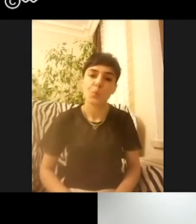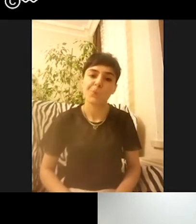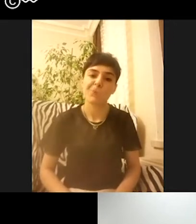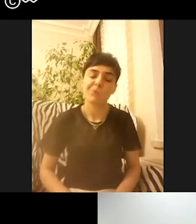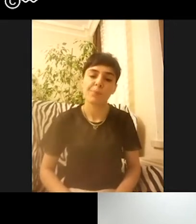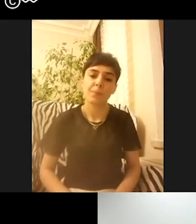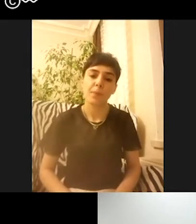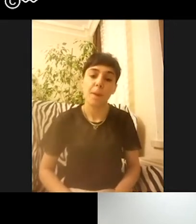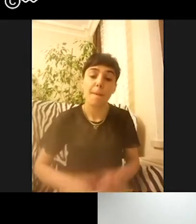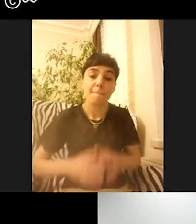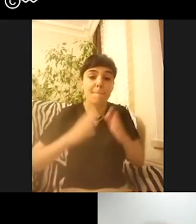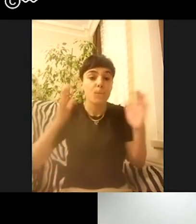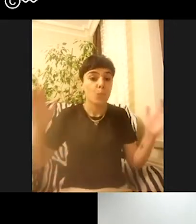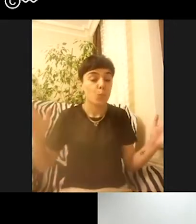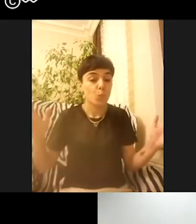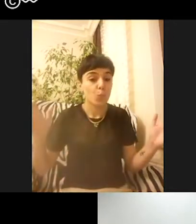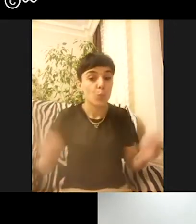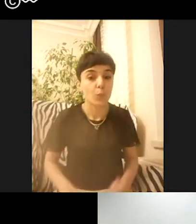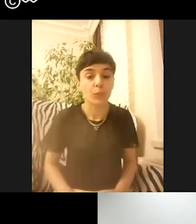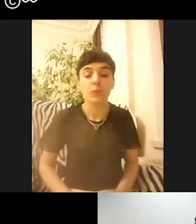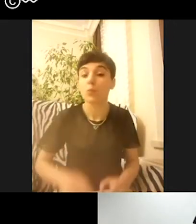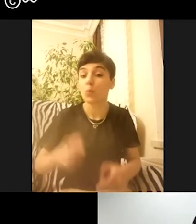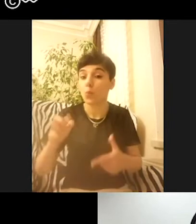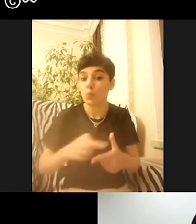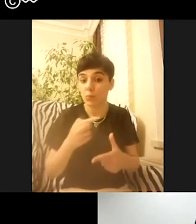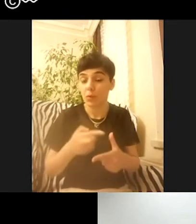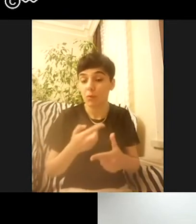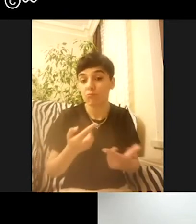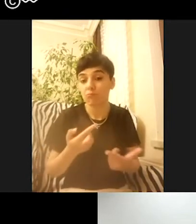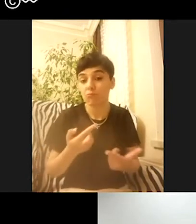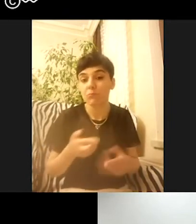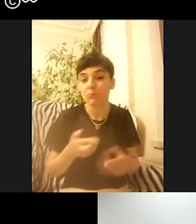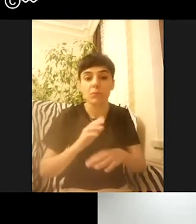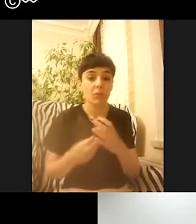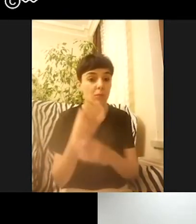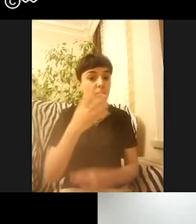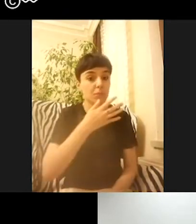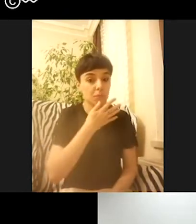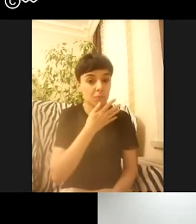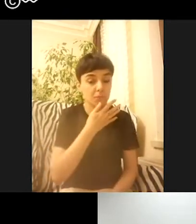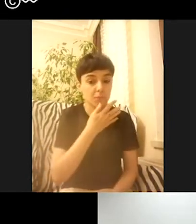the West would say, look at them, Turkey is not having a Pride, so they are not